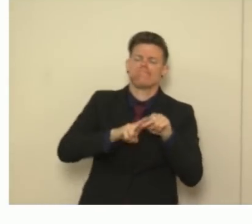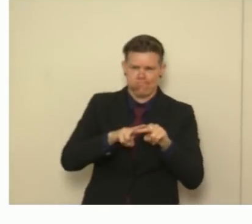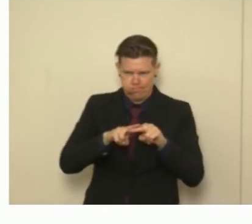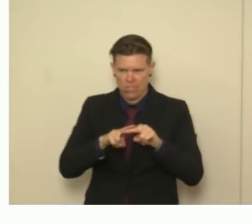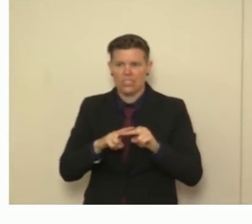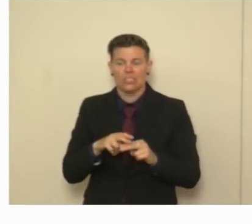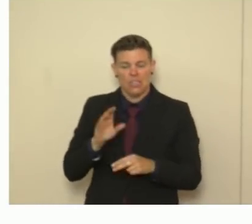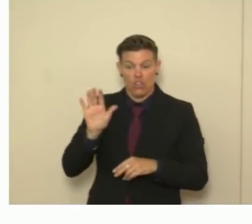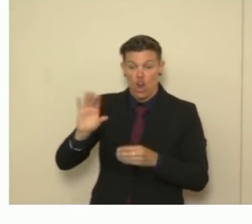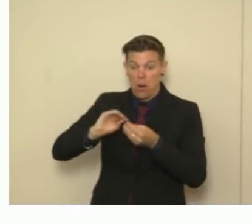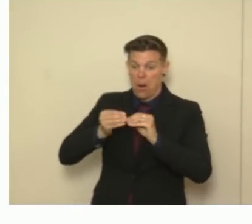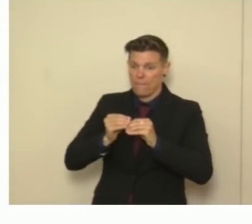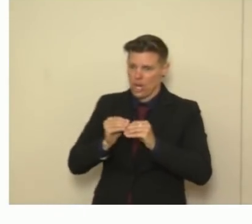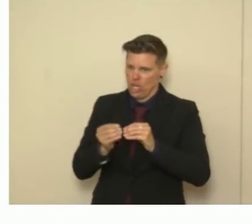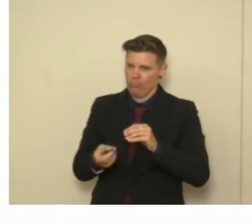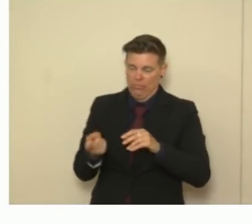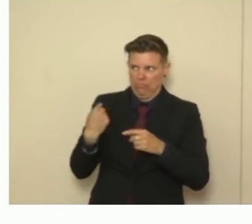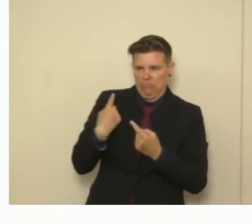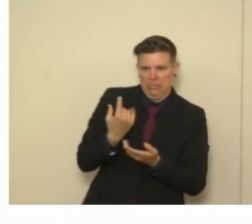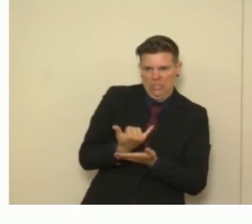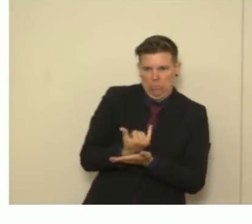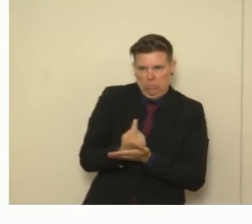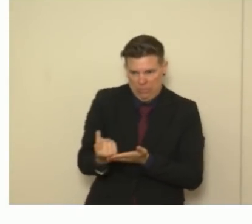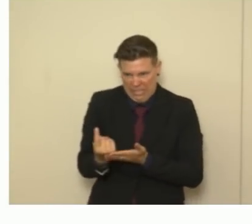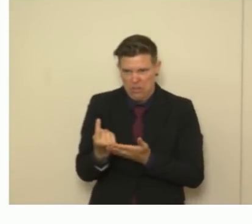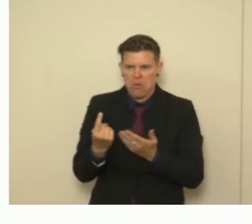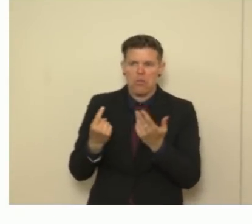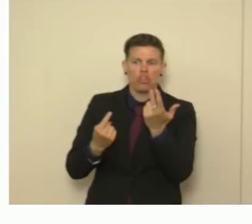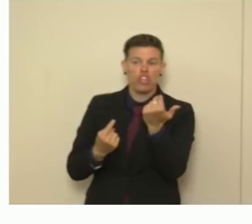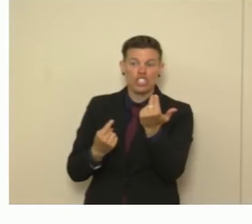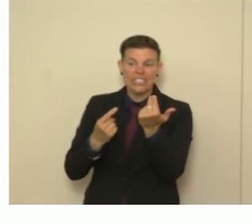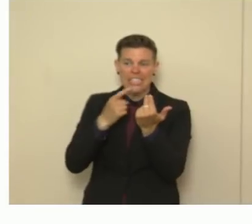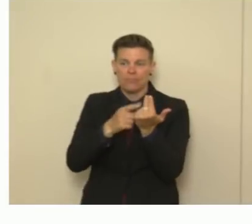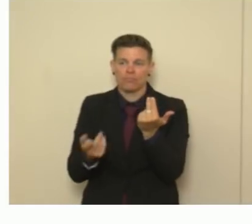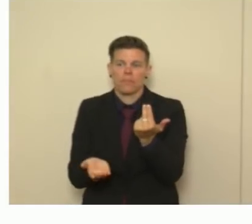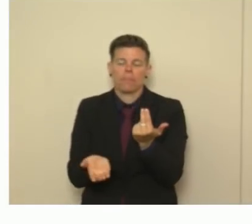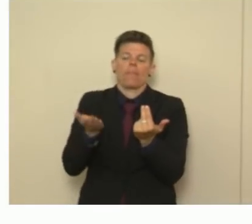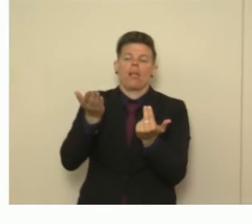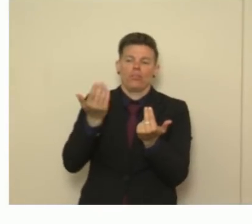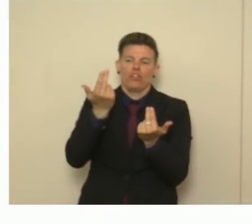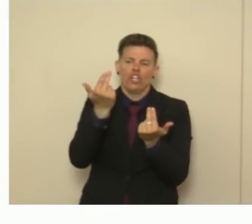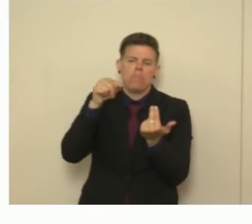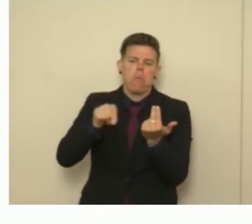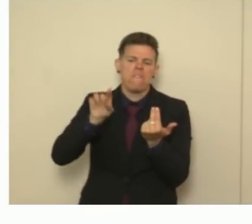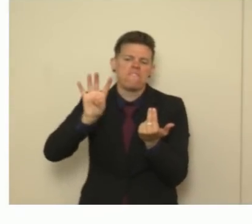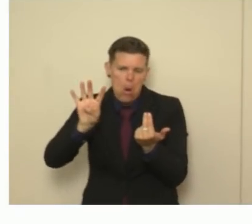Our percentage of total cases went up from 13 to 13.4.